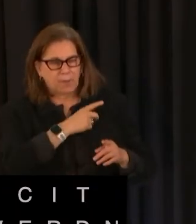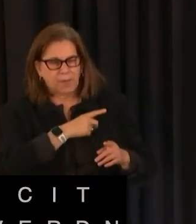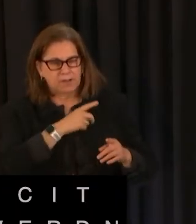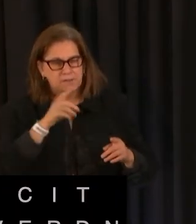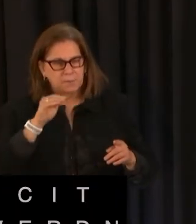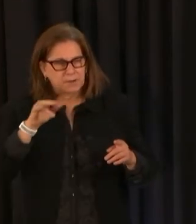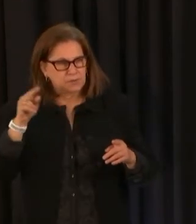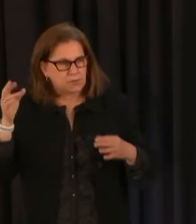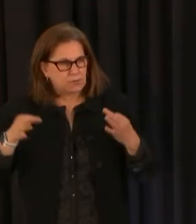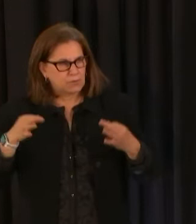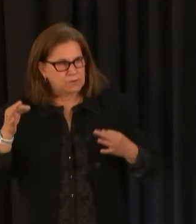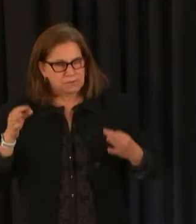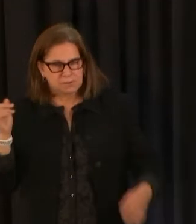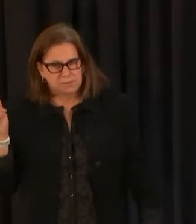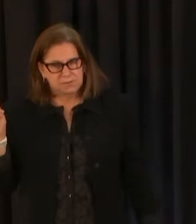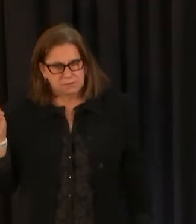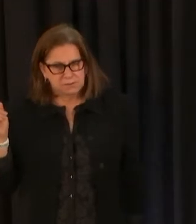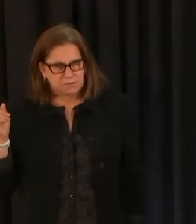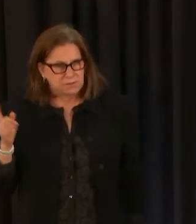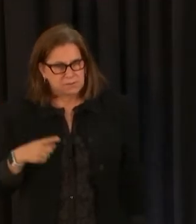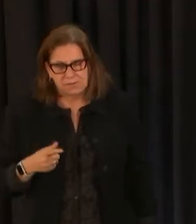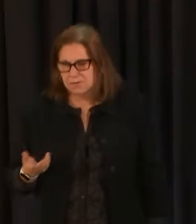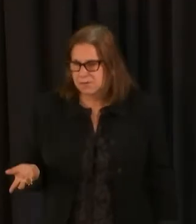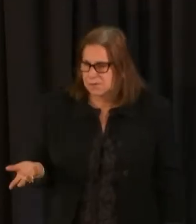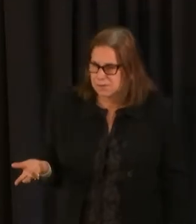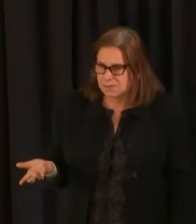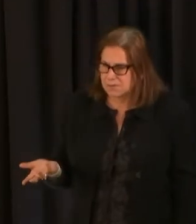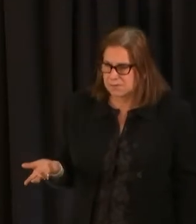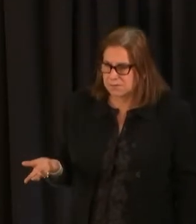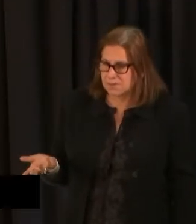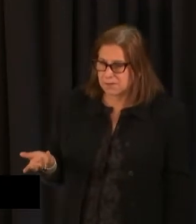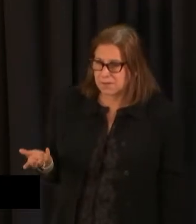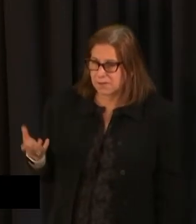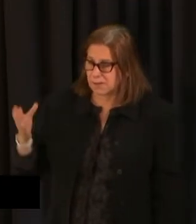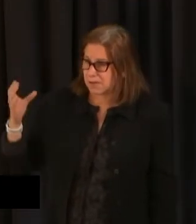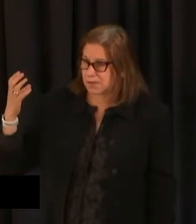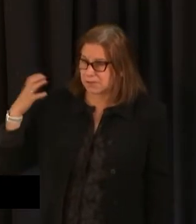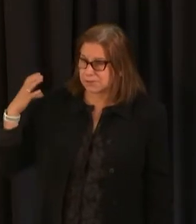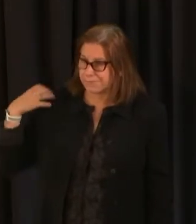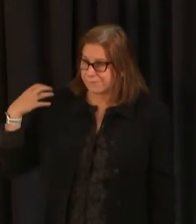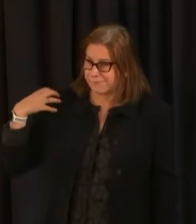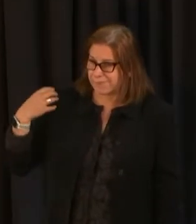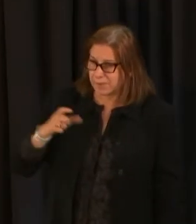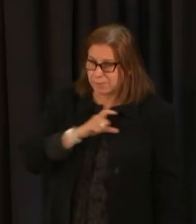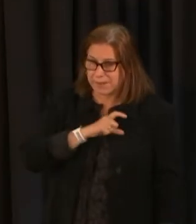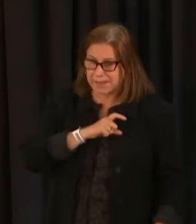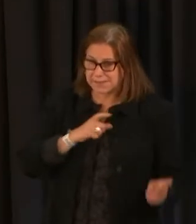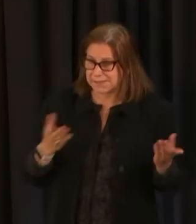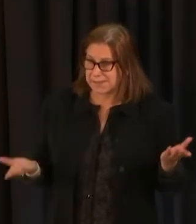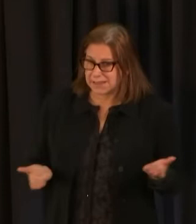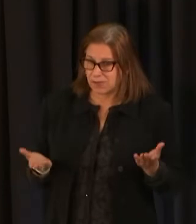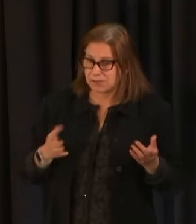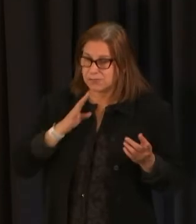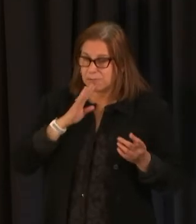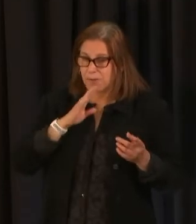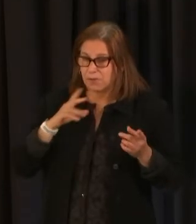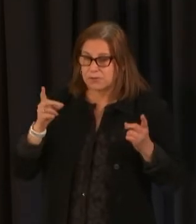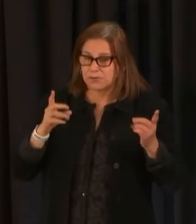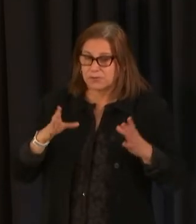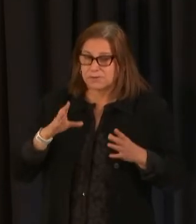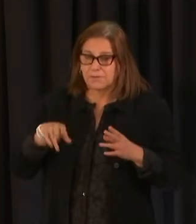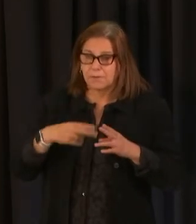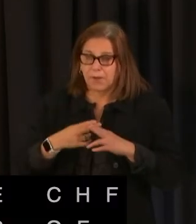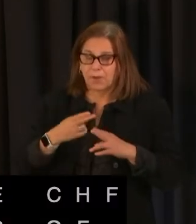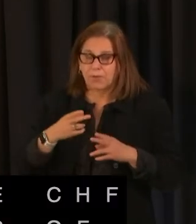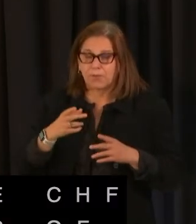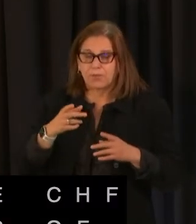I can. I can tell you that the chief of the police and the director of DC Homeland Security